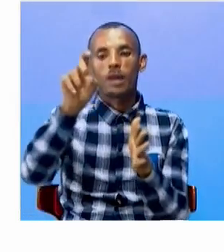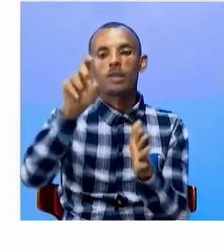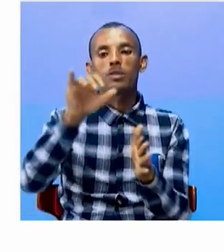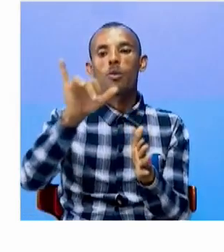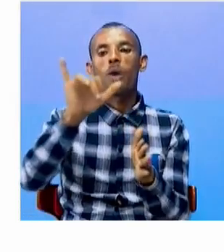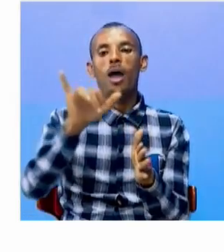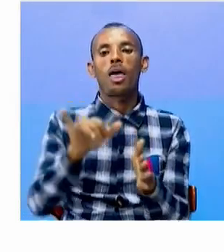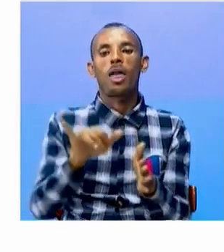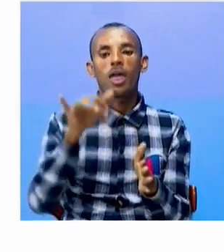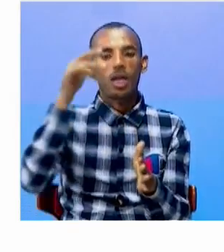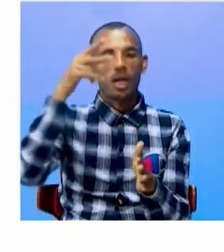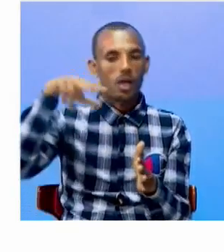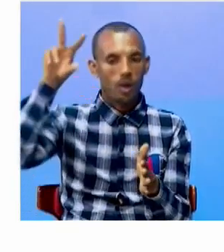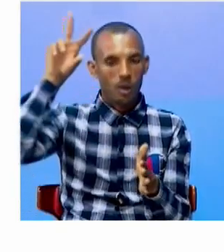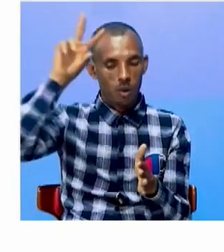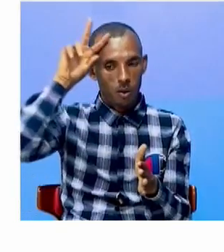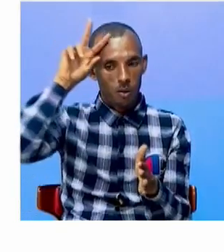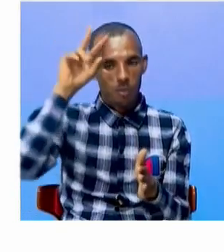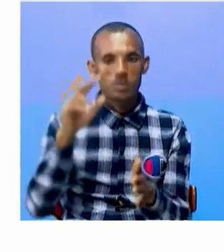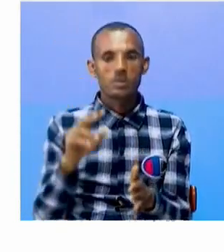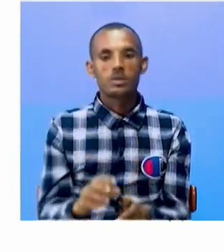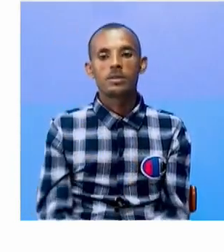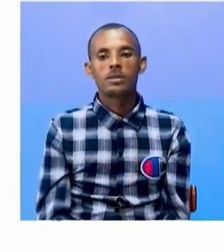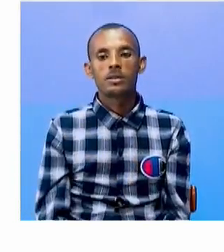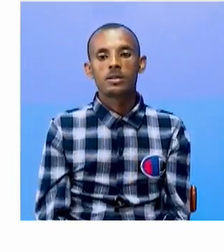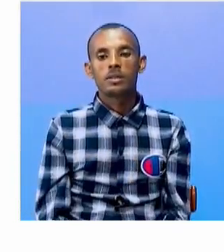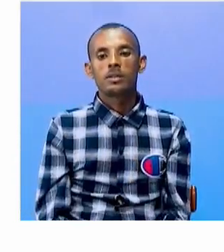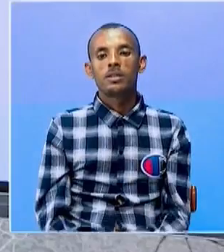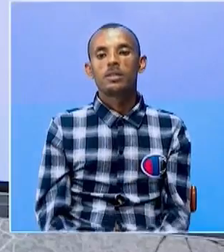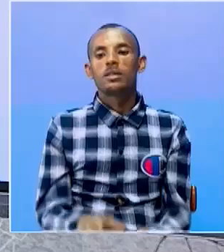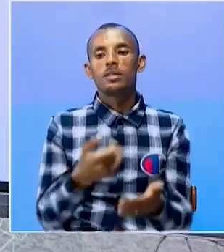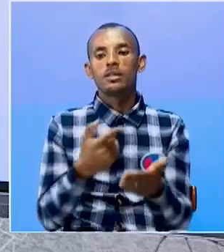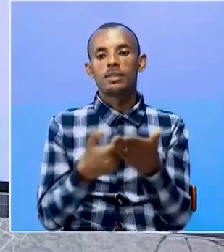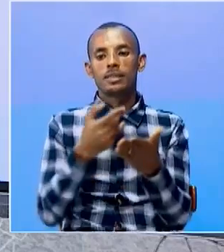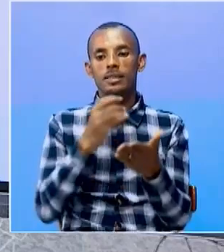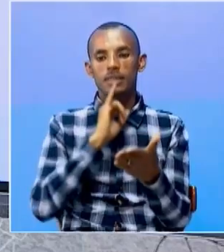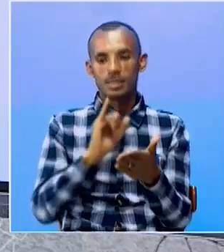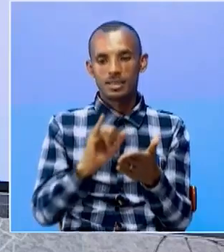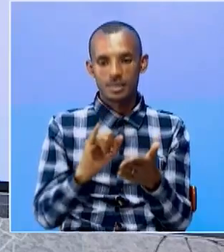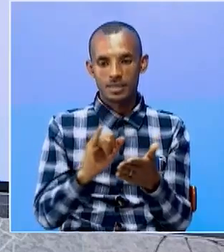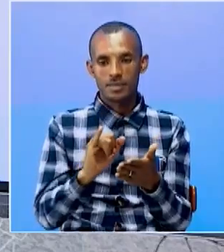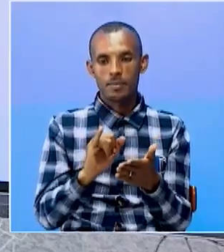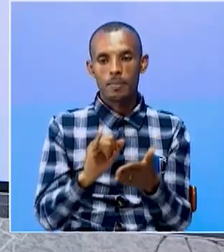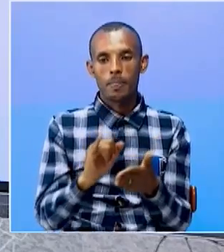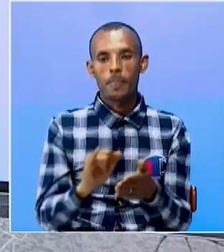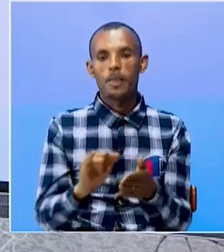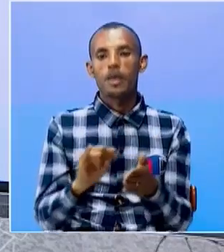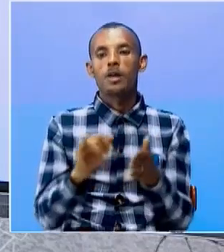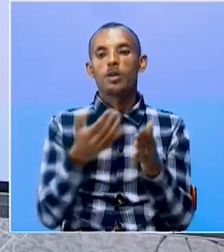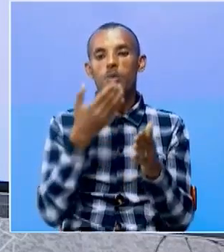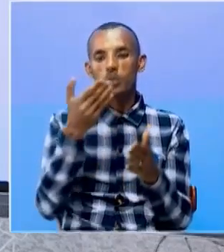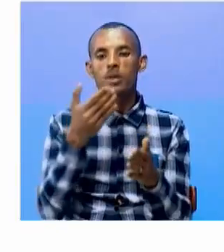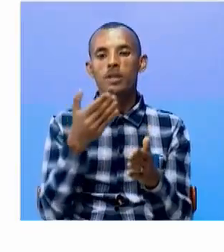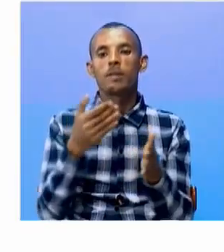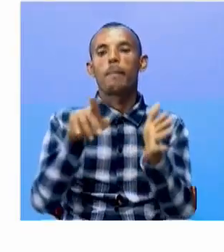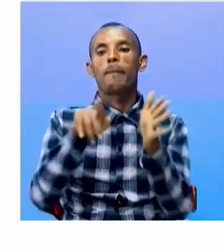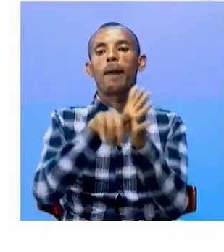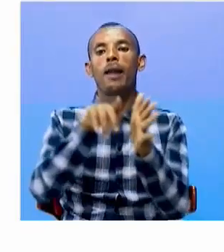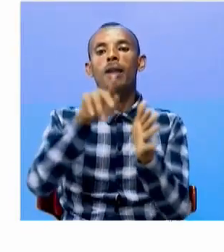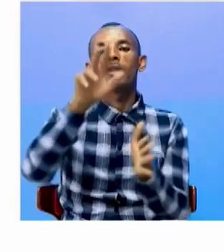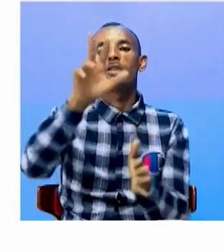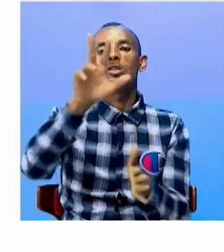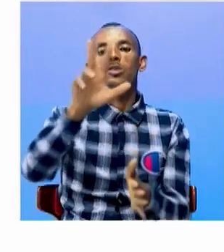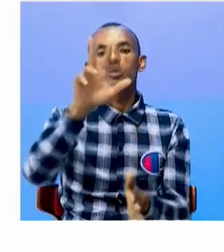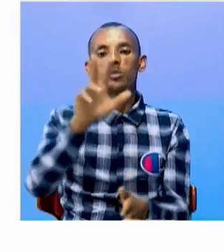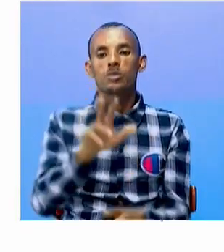2xy cubed? What is the numerical factor of this one? The answer is good. It is -2. The